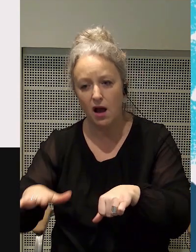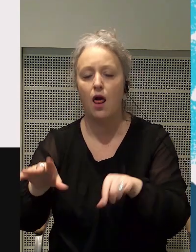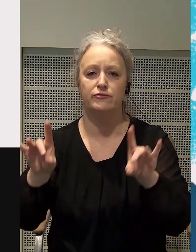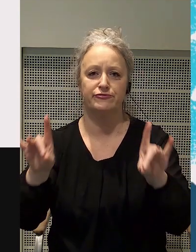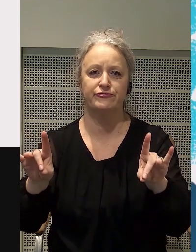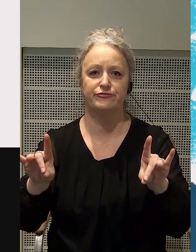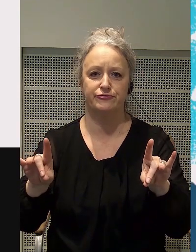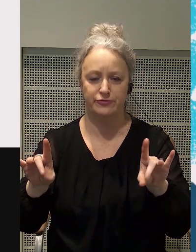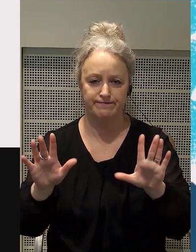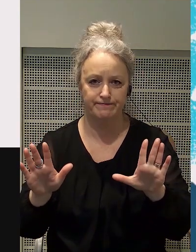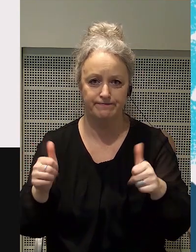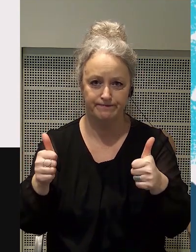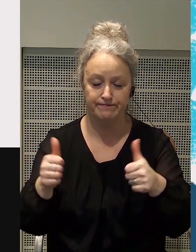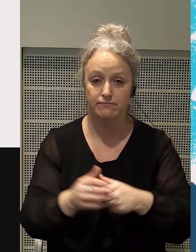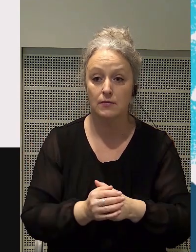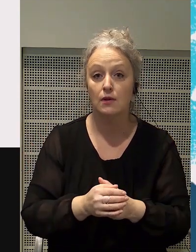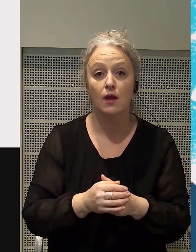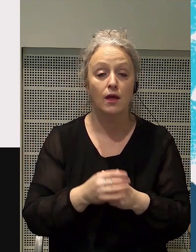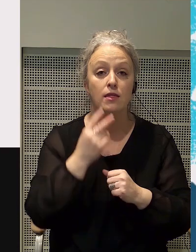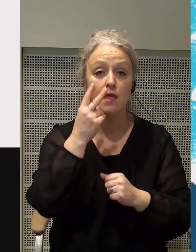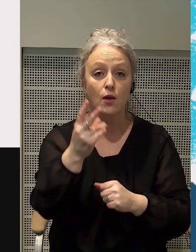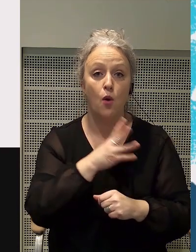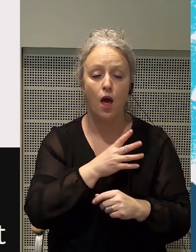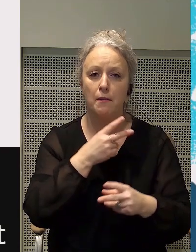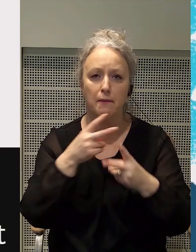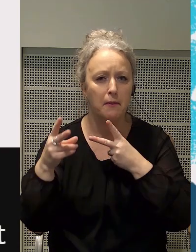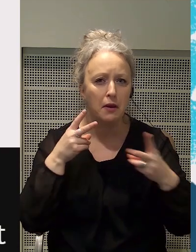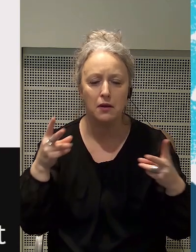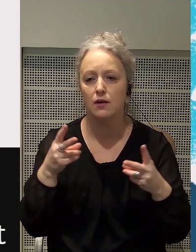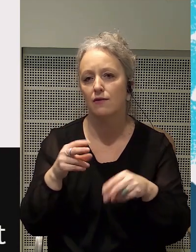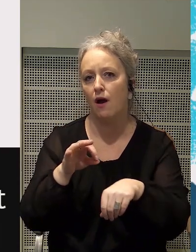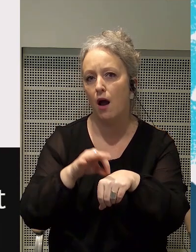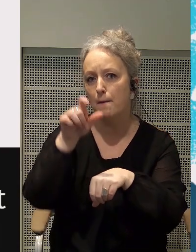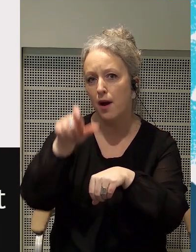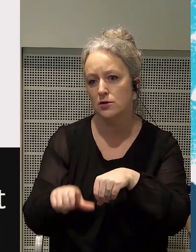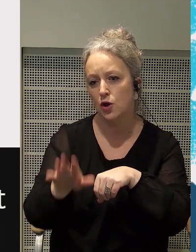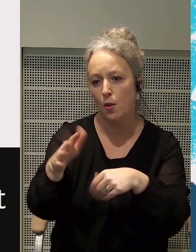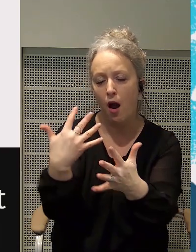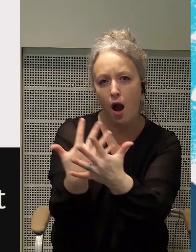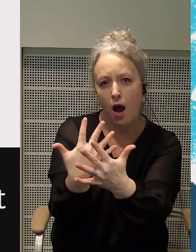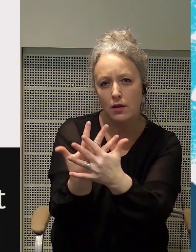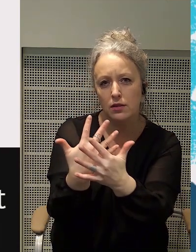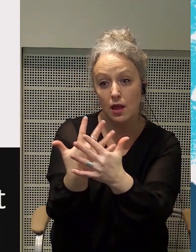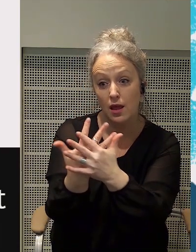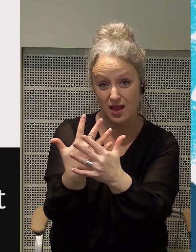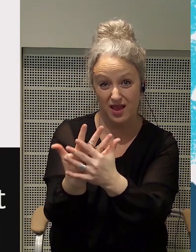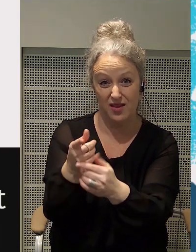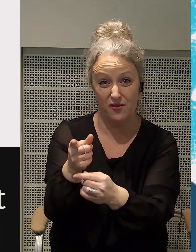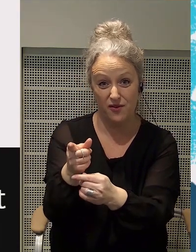talk about access to medicines. We, for example, have the example of HIV patient groups.